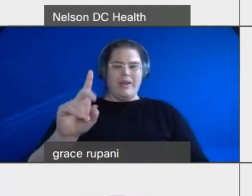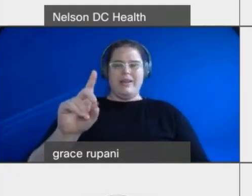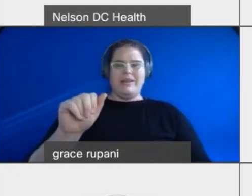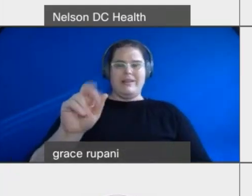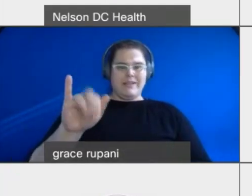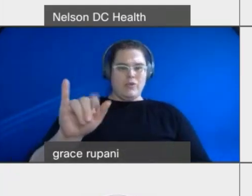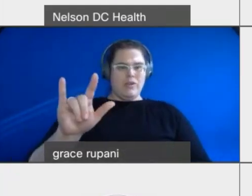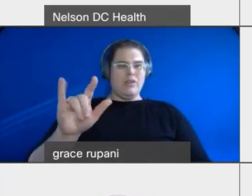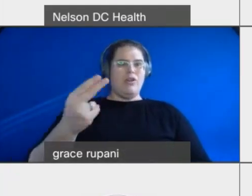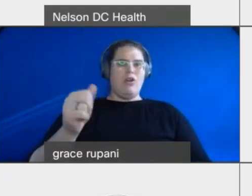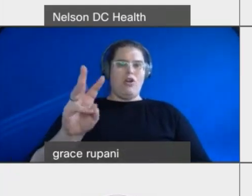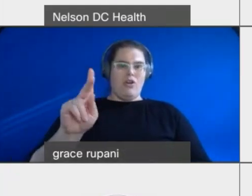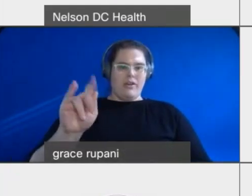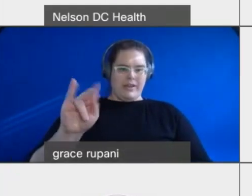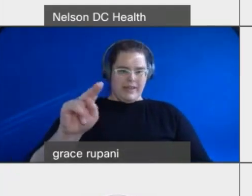really amazing